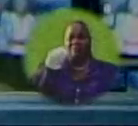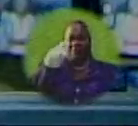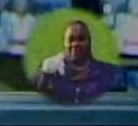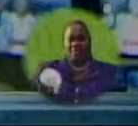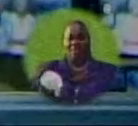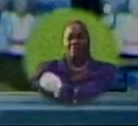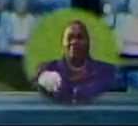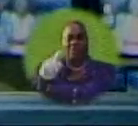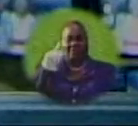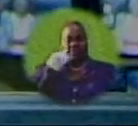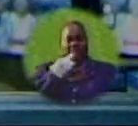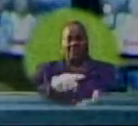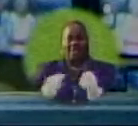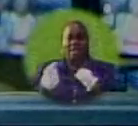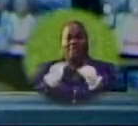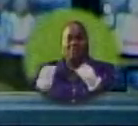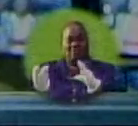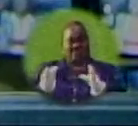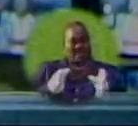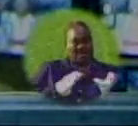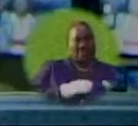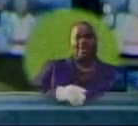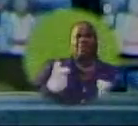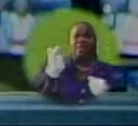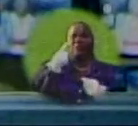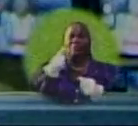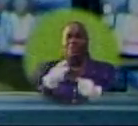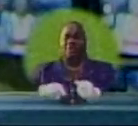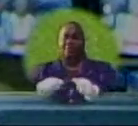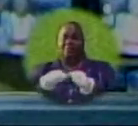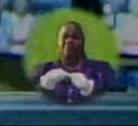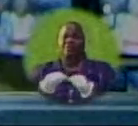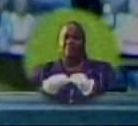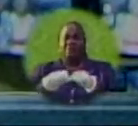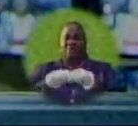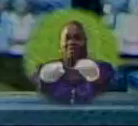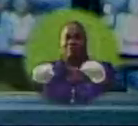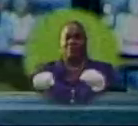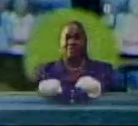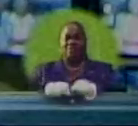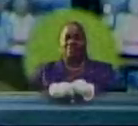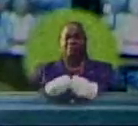evident in an action plan that looks at specific areas. The chief lands